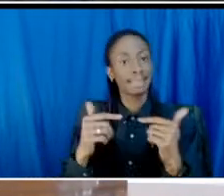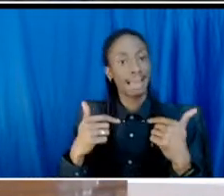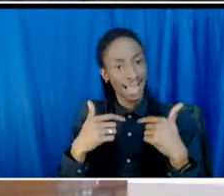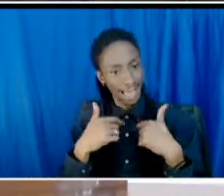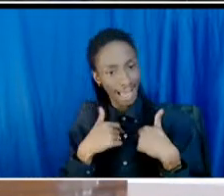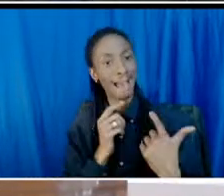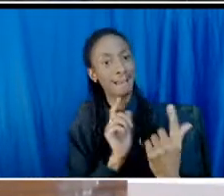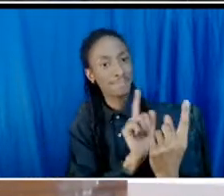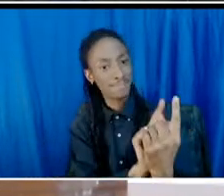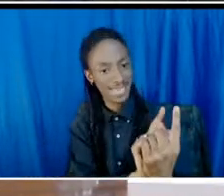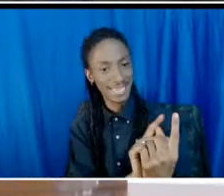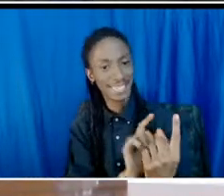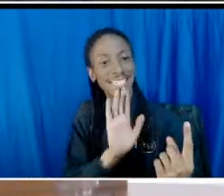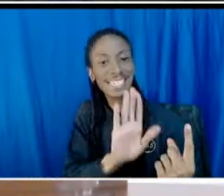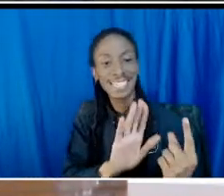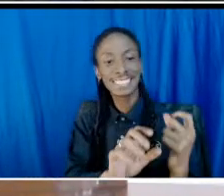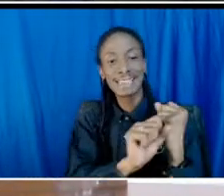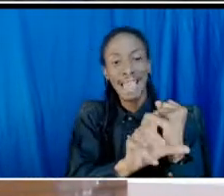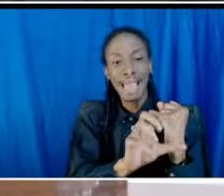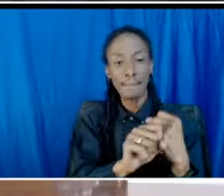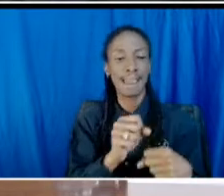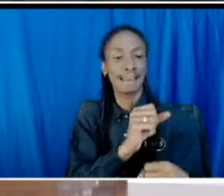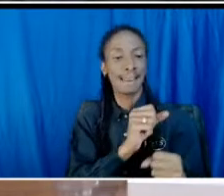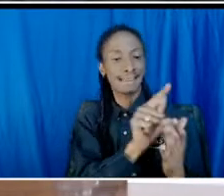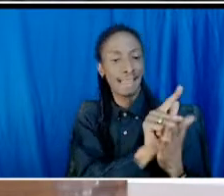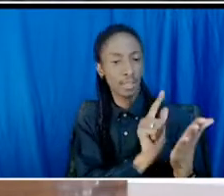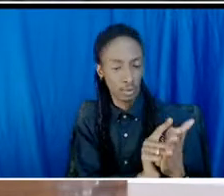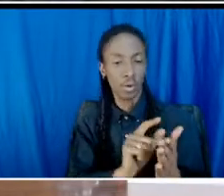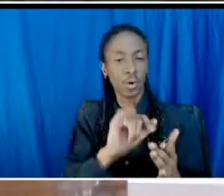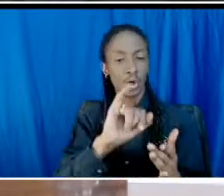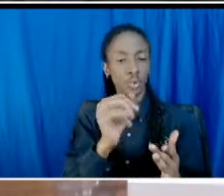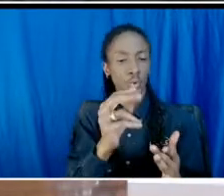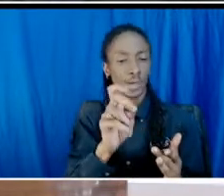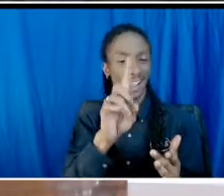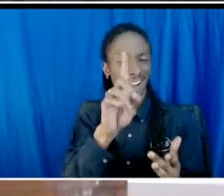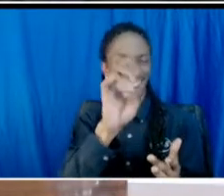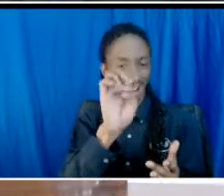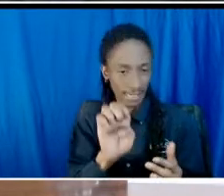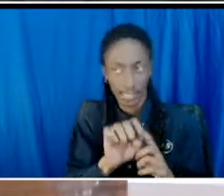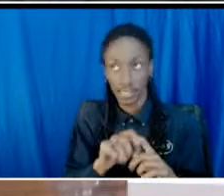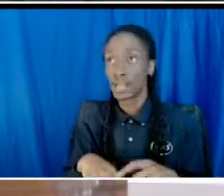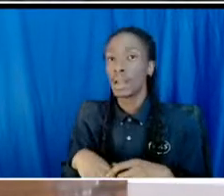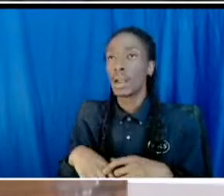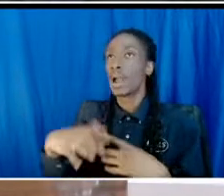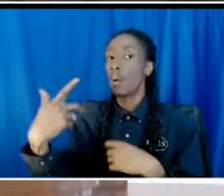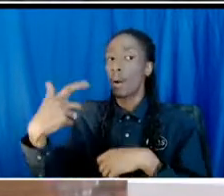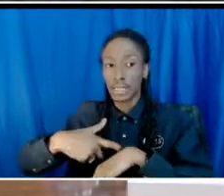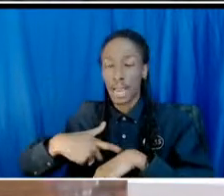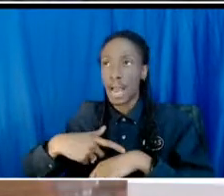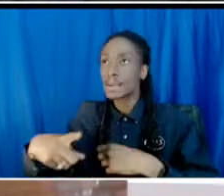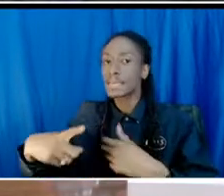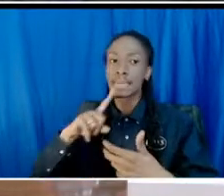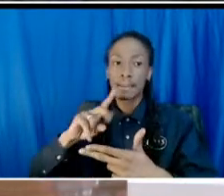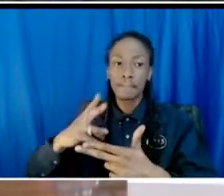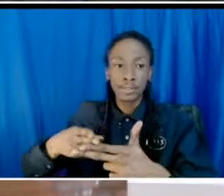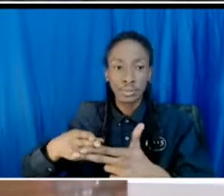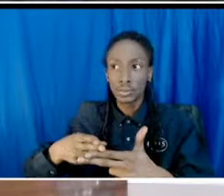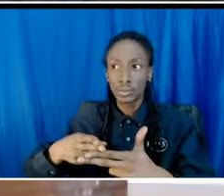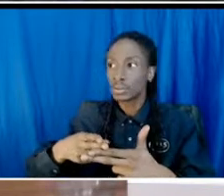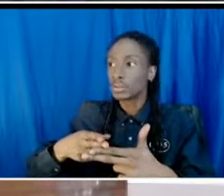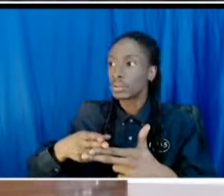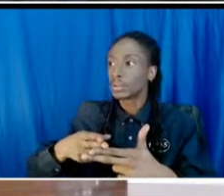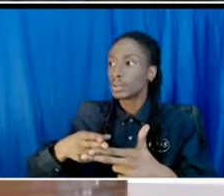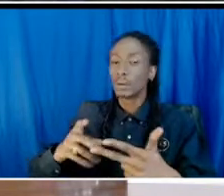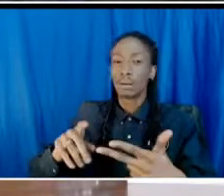his campaign counsel, Mr. Giuliani. At one point, he raised the whether the